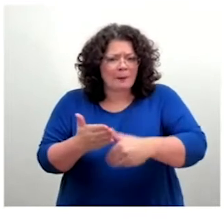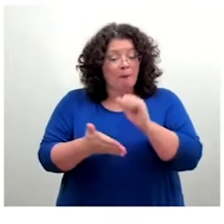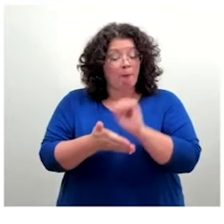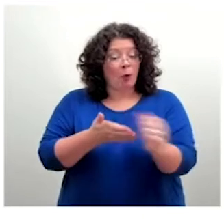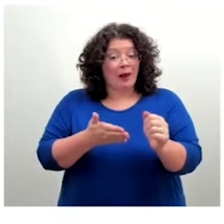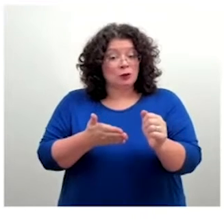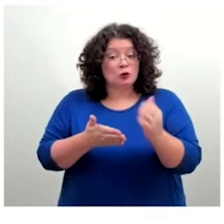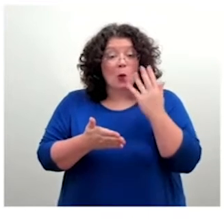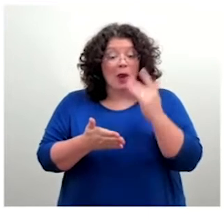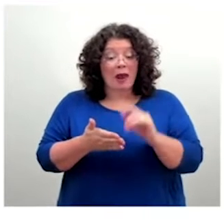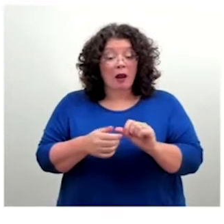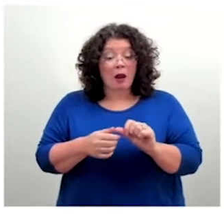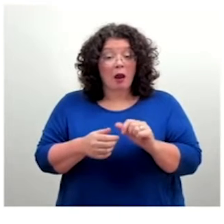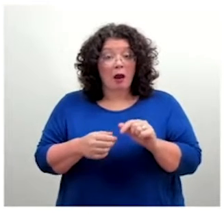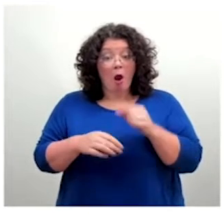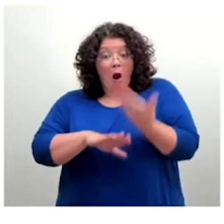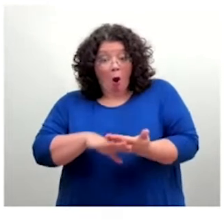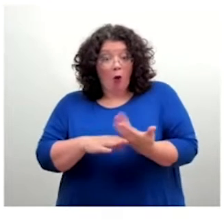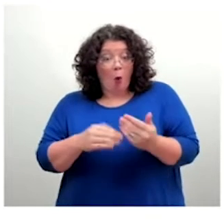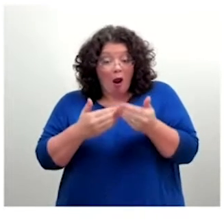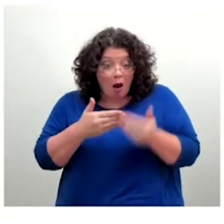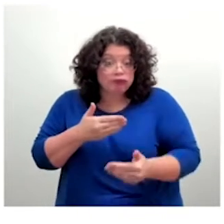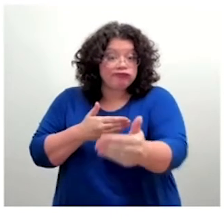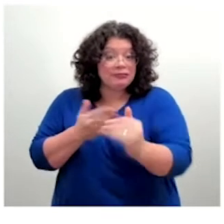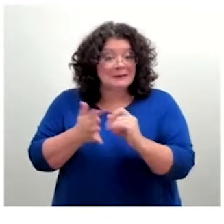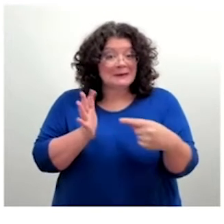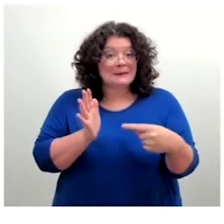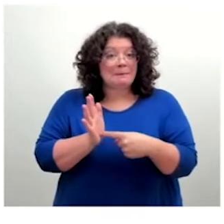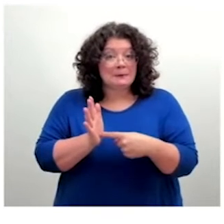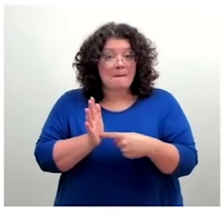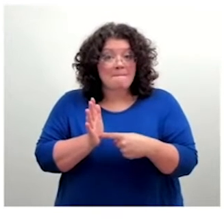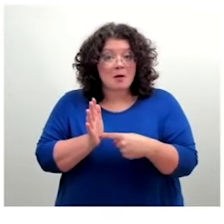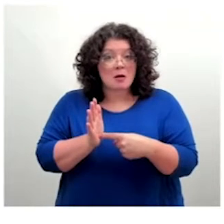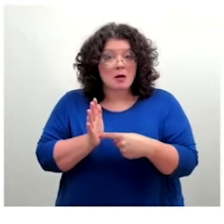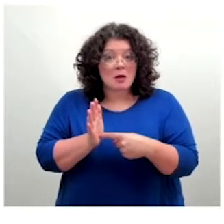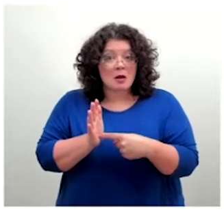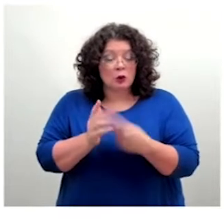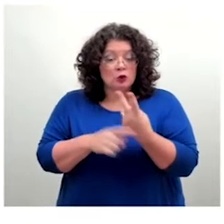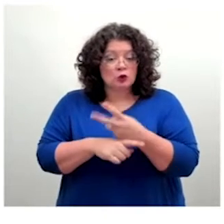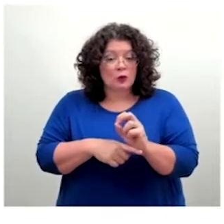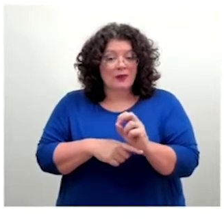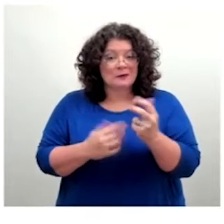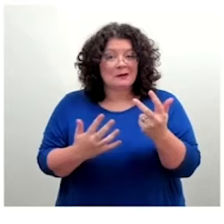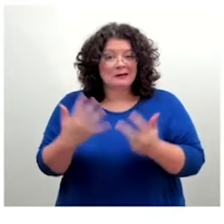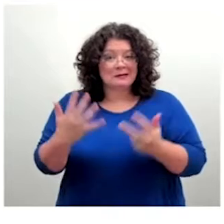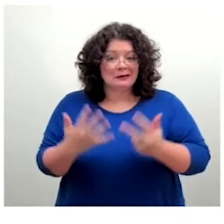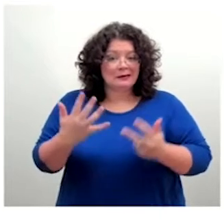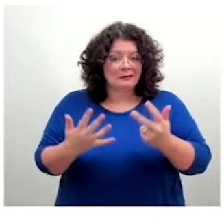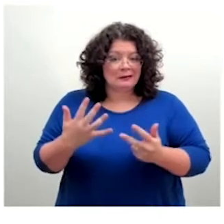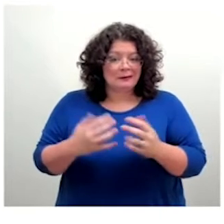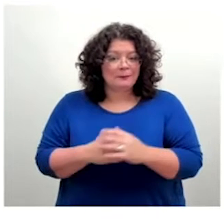23rd, 2018 had to be compliant by September 2020, and mobile apps have to be compliant by 23rd of